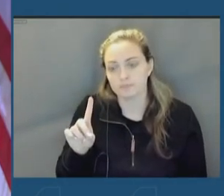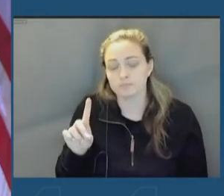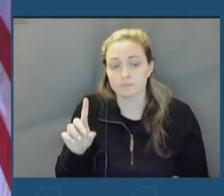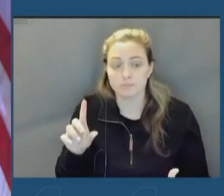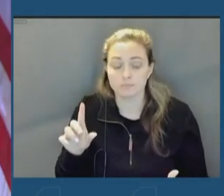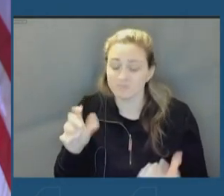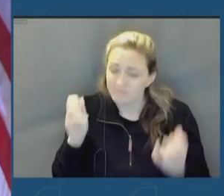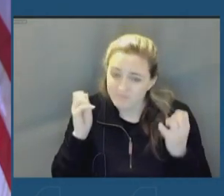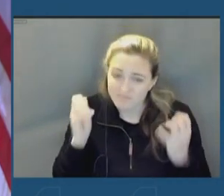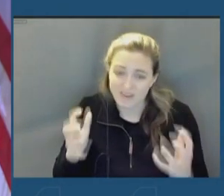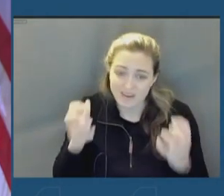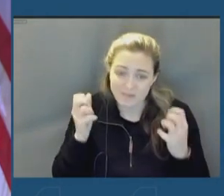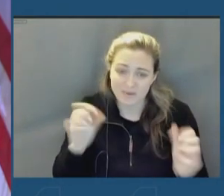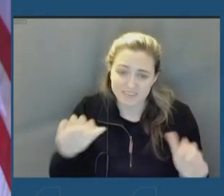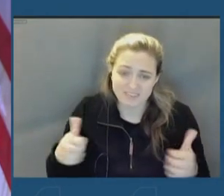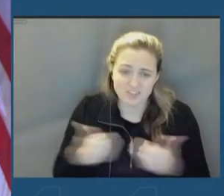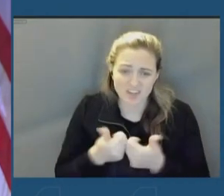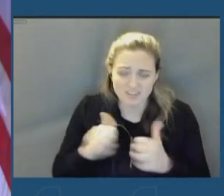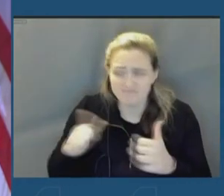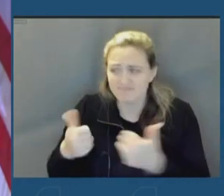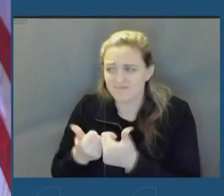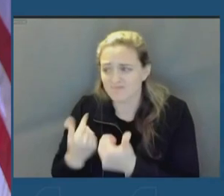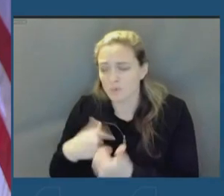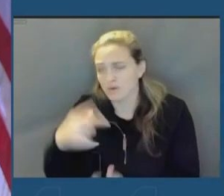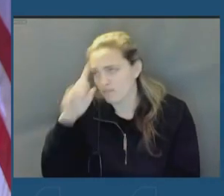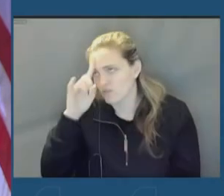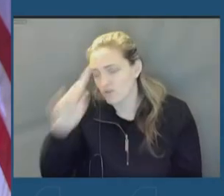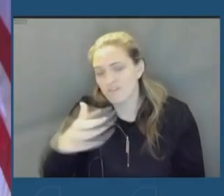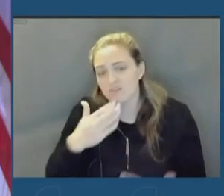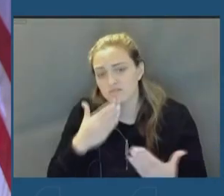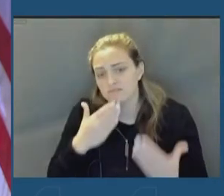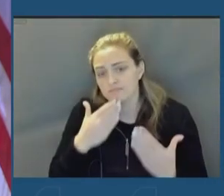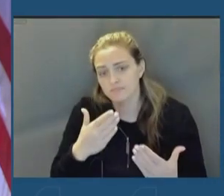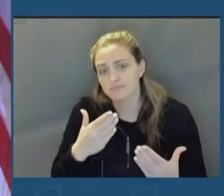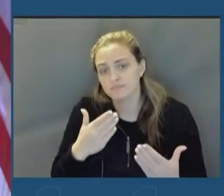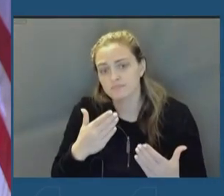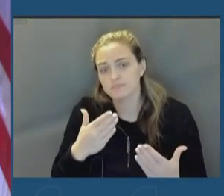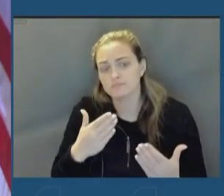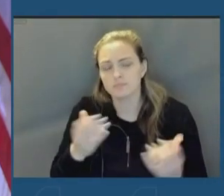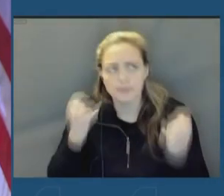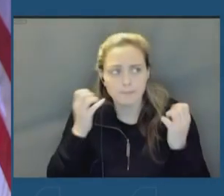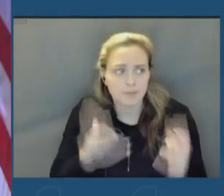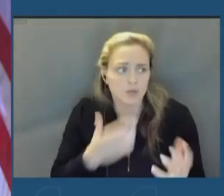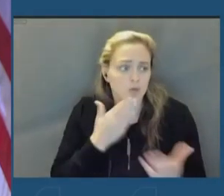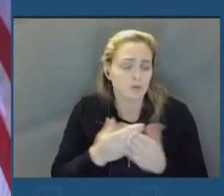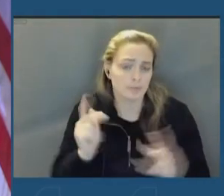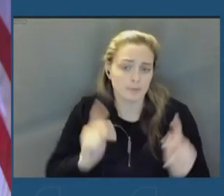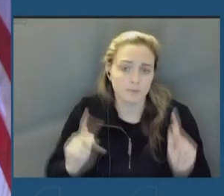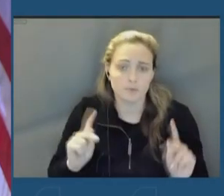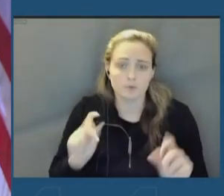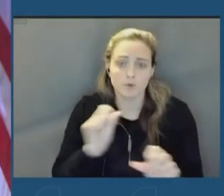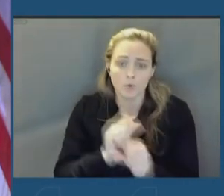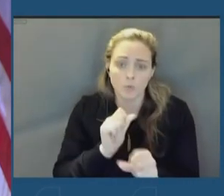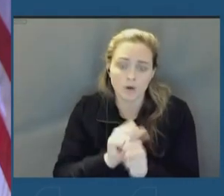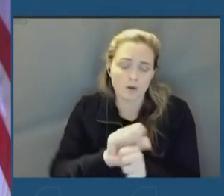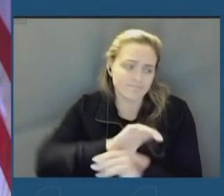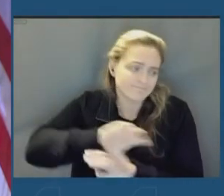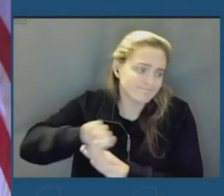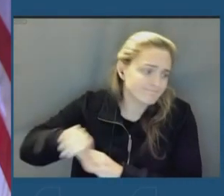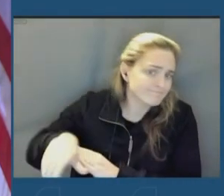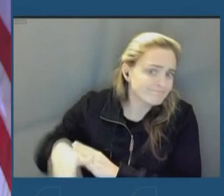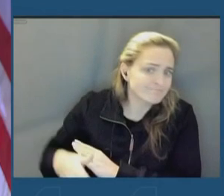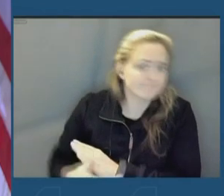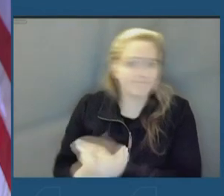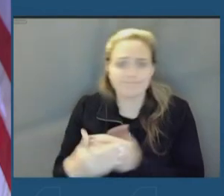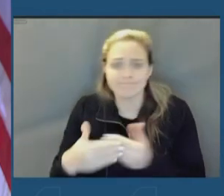While there were many challenges, we are forever grateful to the many good people who worked around the clock during